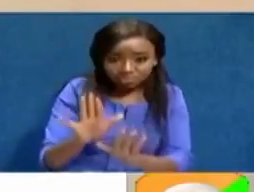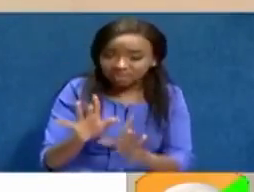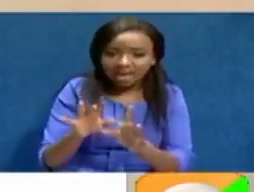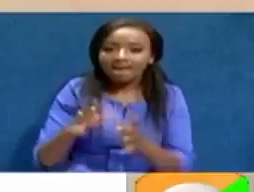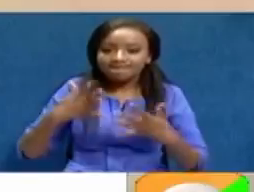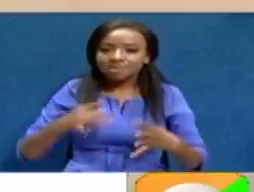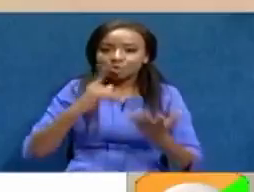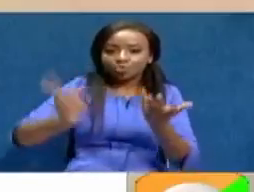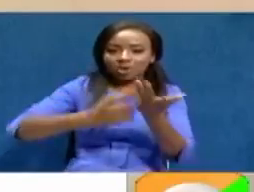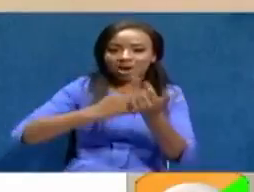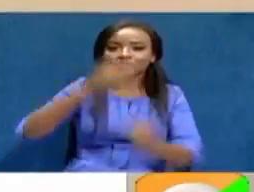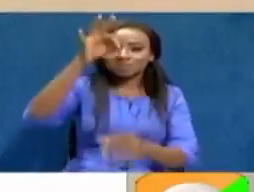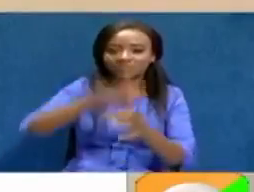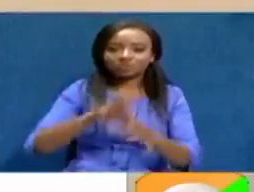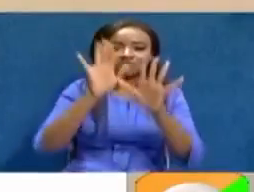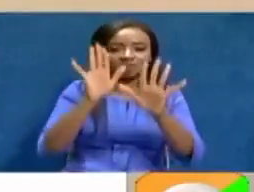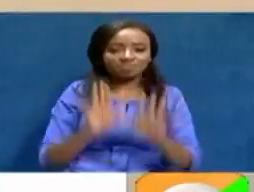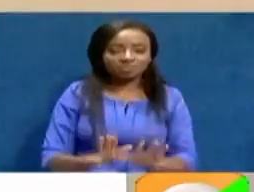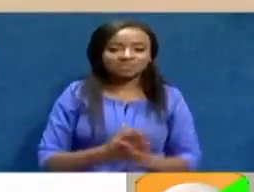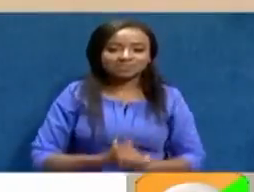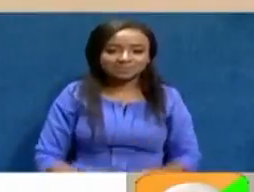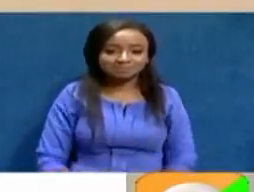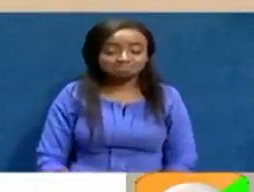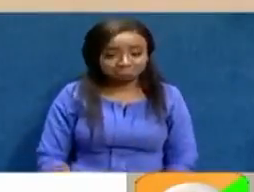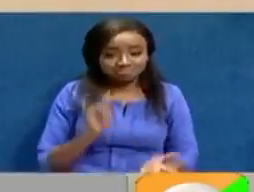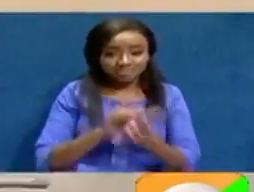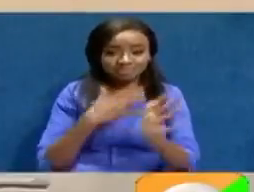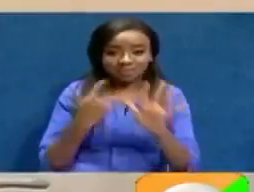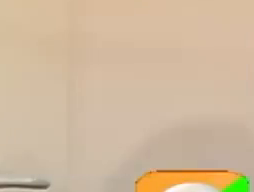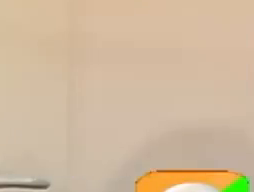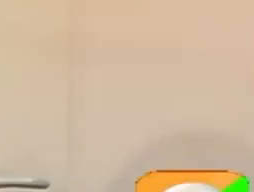who count the votes that count. And that is my take tonight.